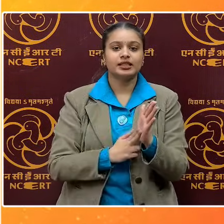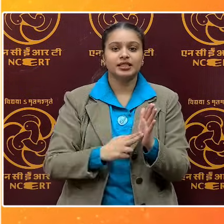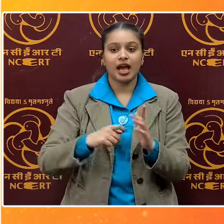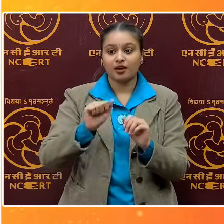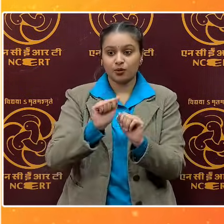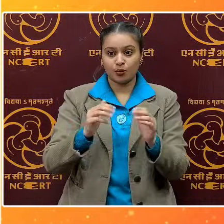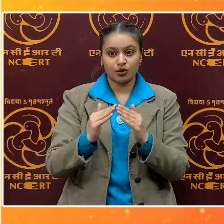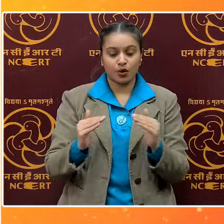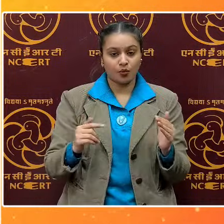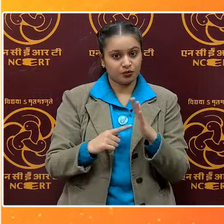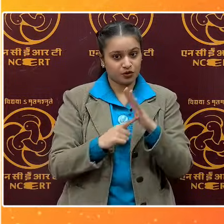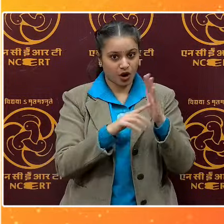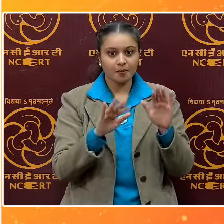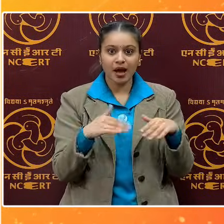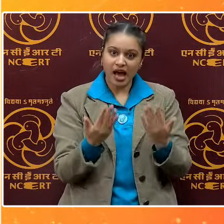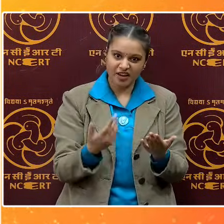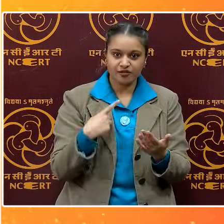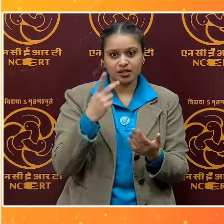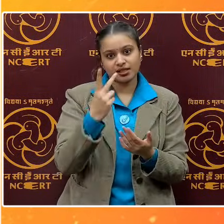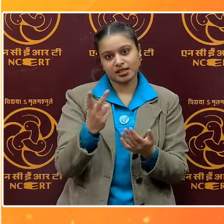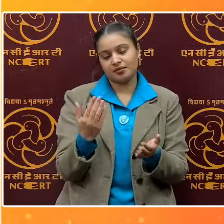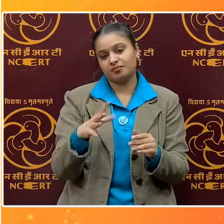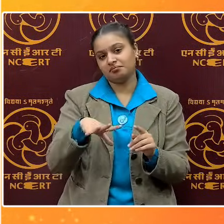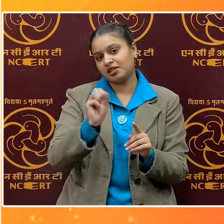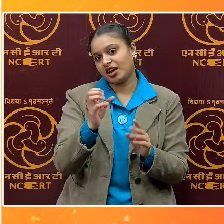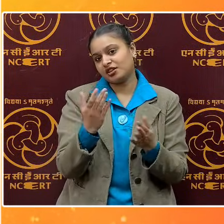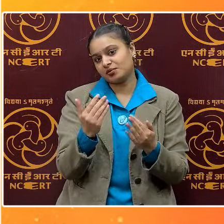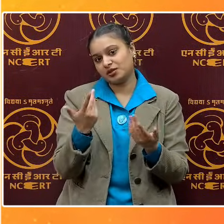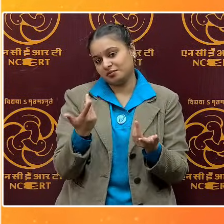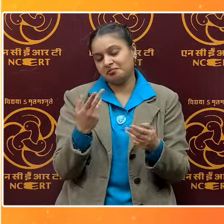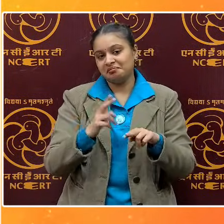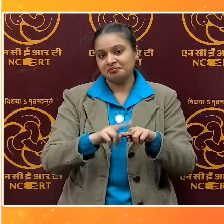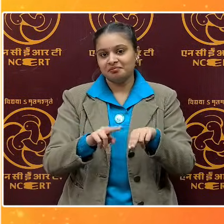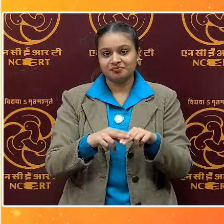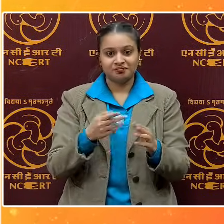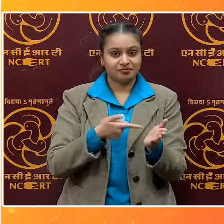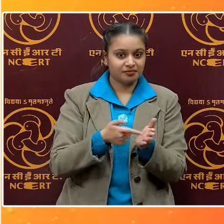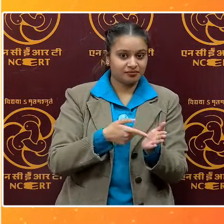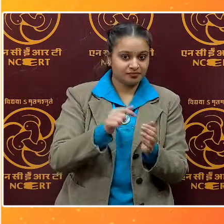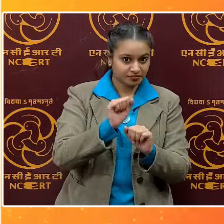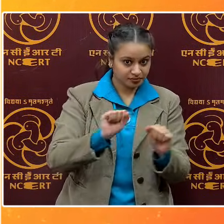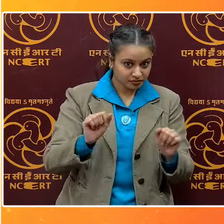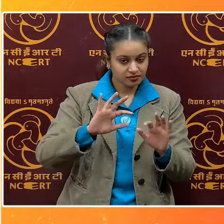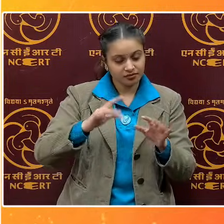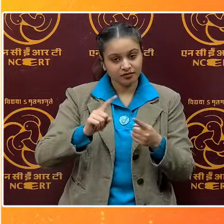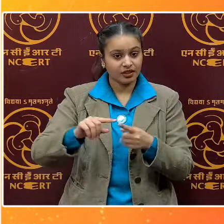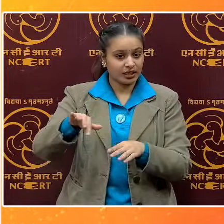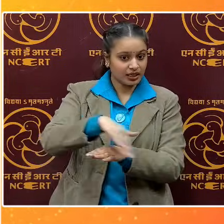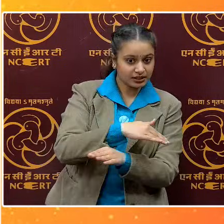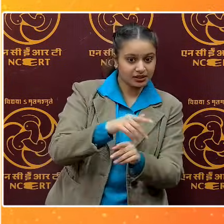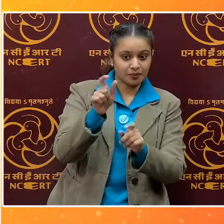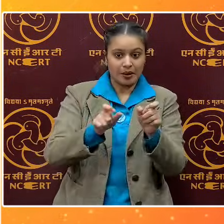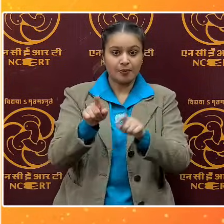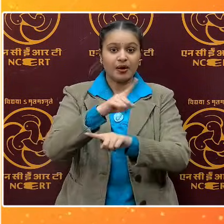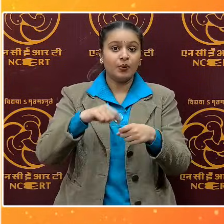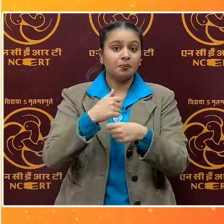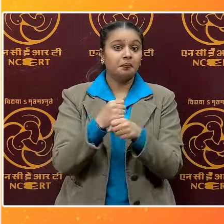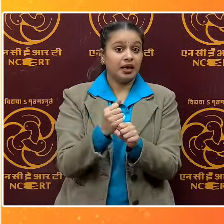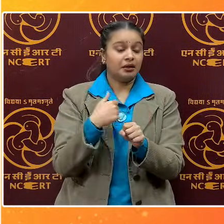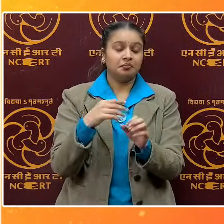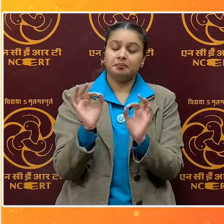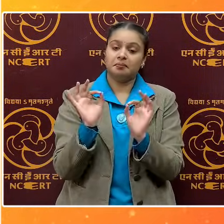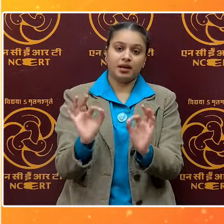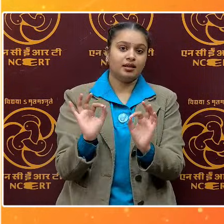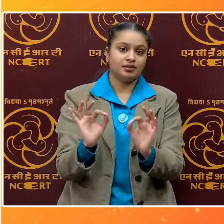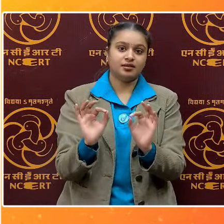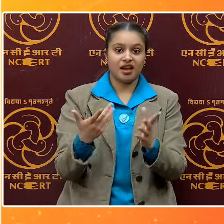their rooftops. Well, I'm all praises for these family members of rural Punjab, along with the engineers and architects who are designing these structures for them. That's